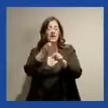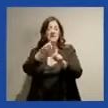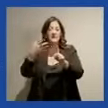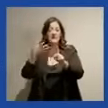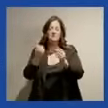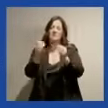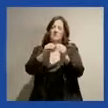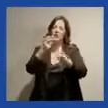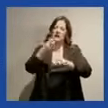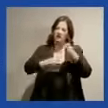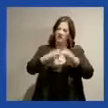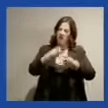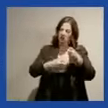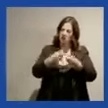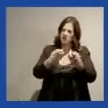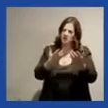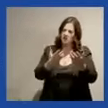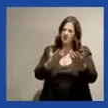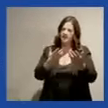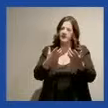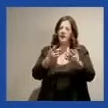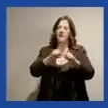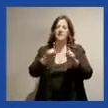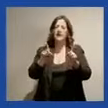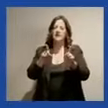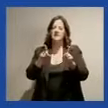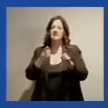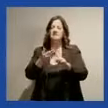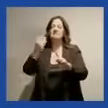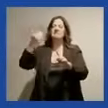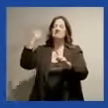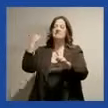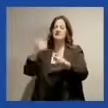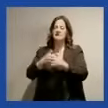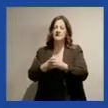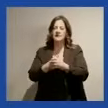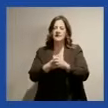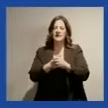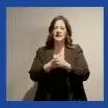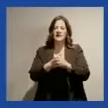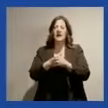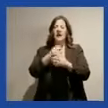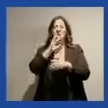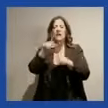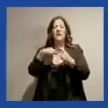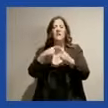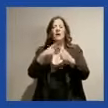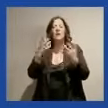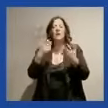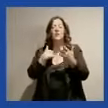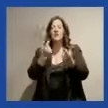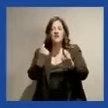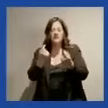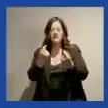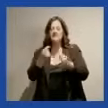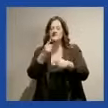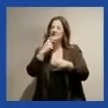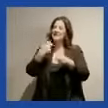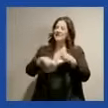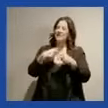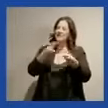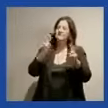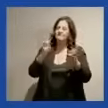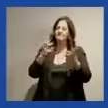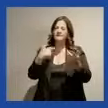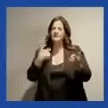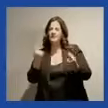it? I'll take a backseat to no administration in terms of our advocacy in this space. And this was a difficult one. The trade-off